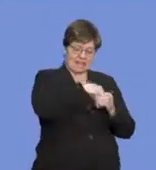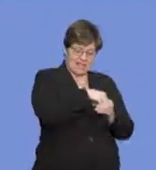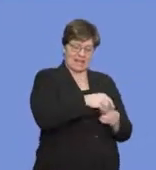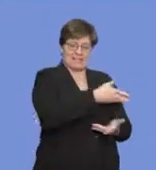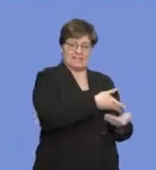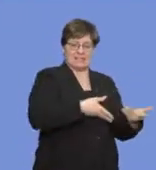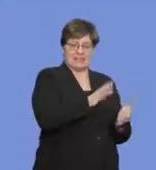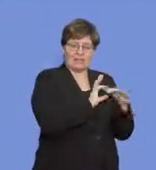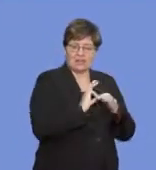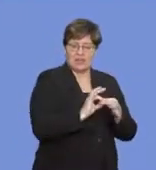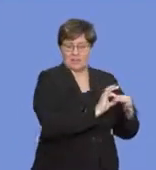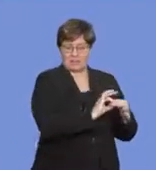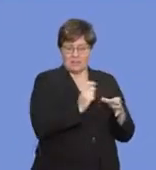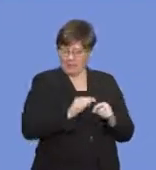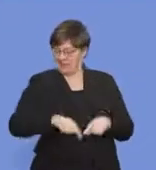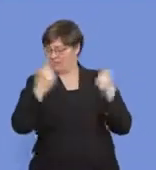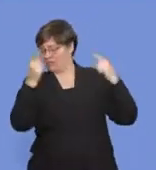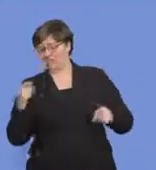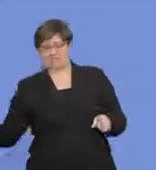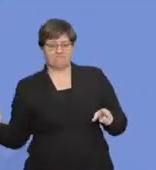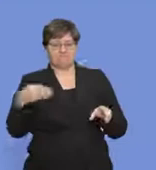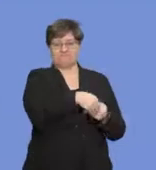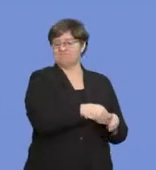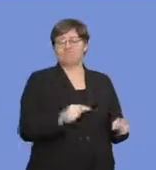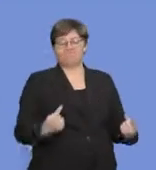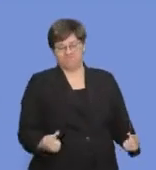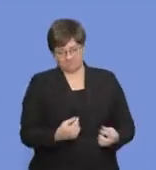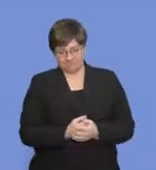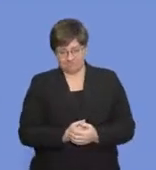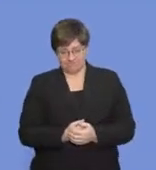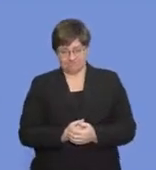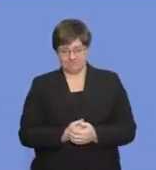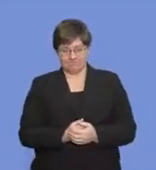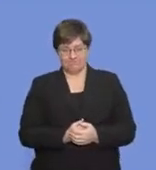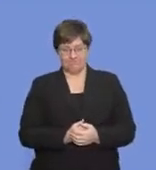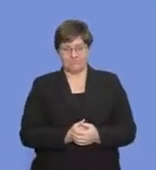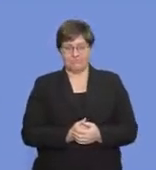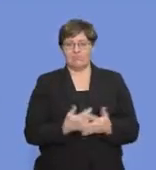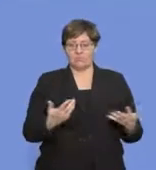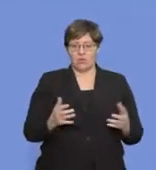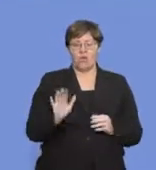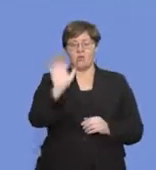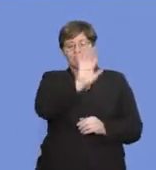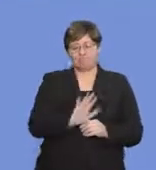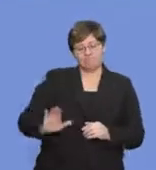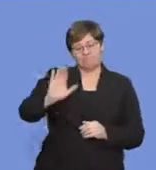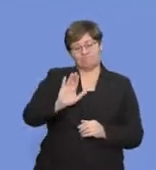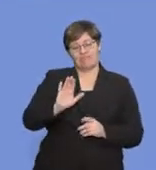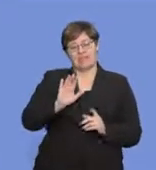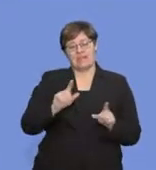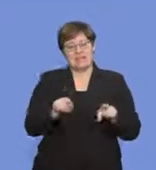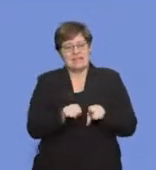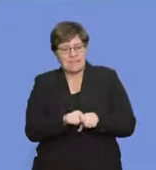with related species, okay, and it can be for whatever reason. So they're geographically in the same